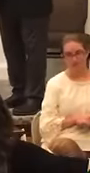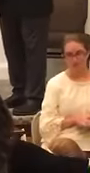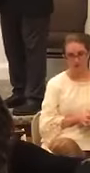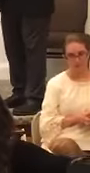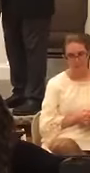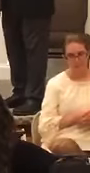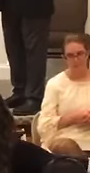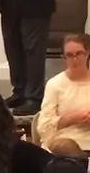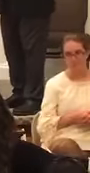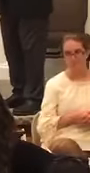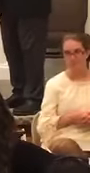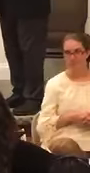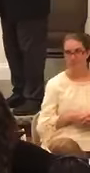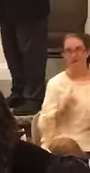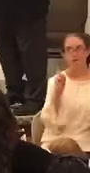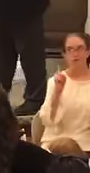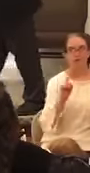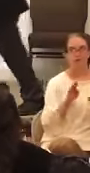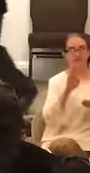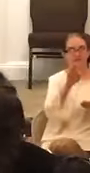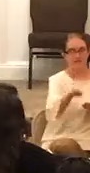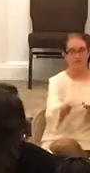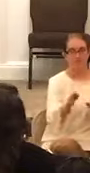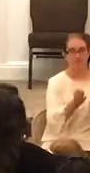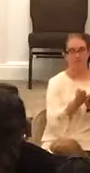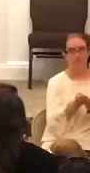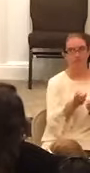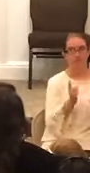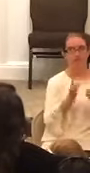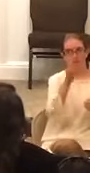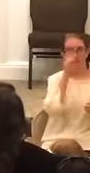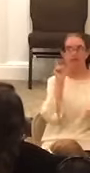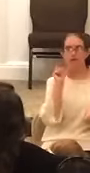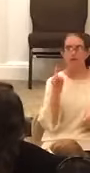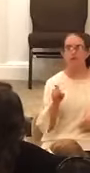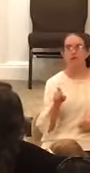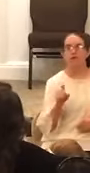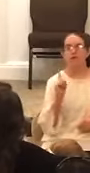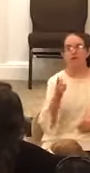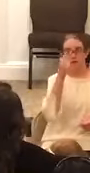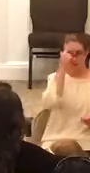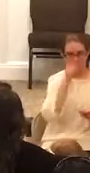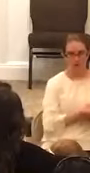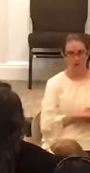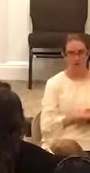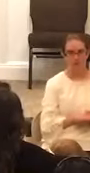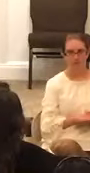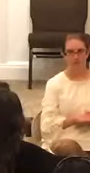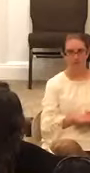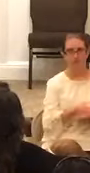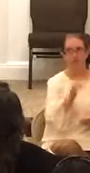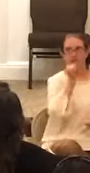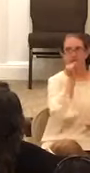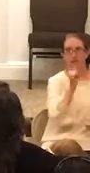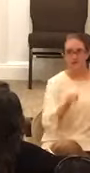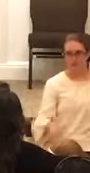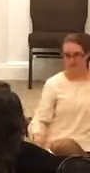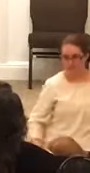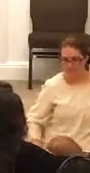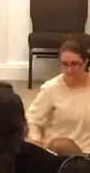That's part of it. That's the first step. The Bible said, he that cometh unto God must first what? Believe that he